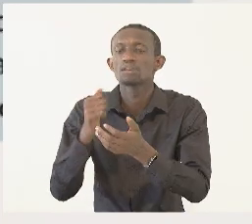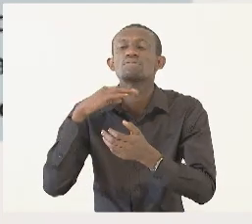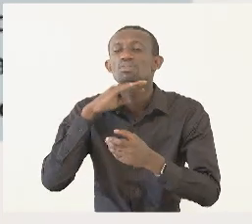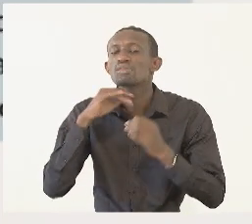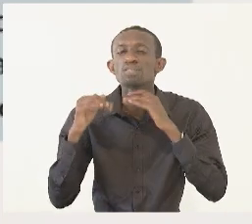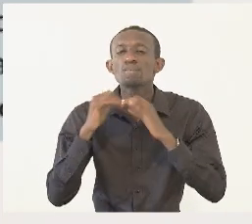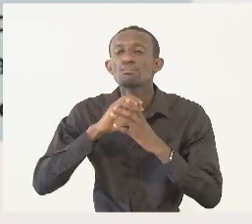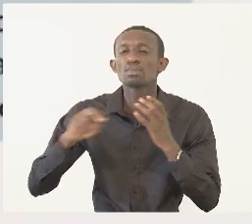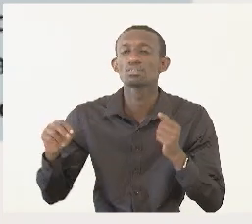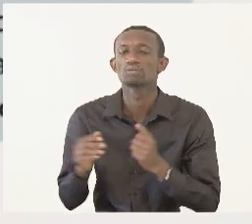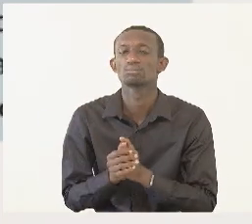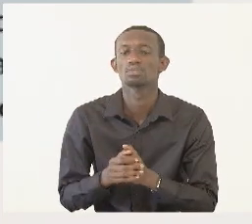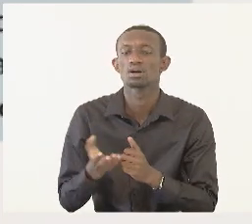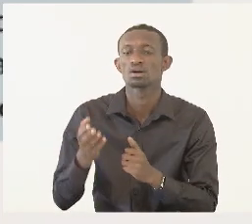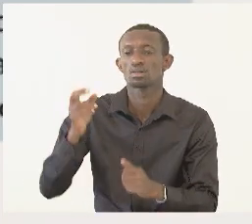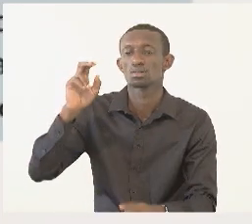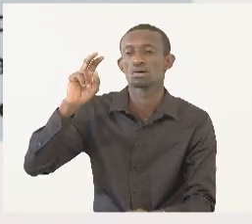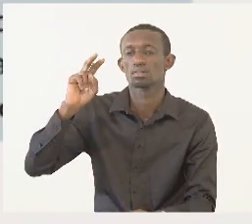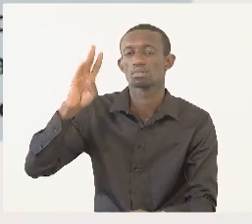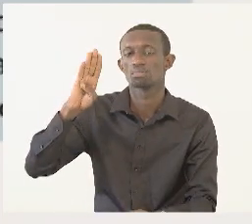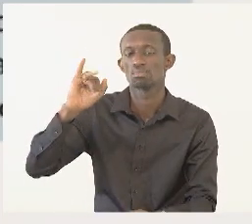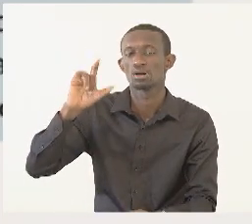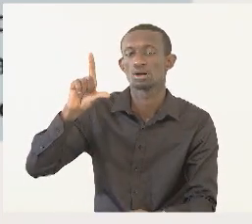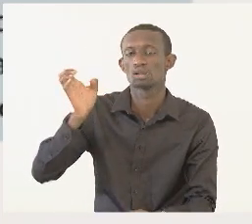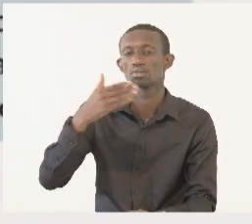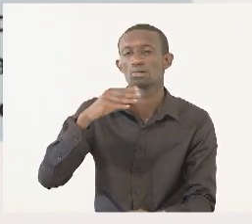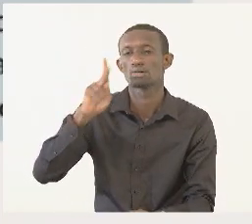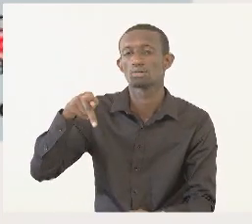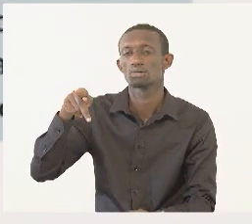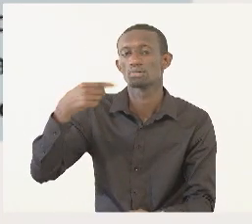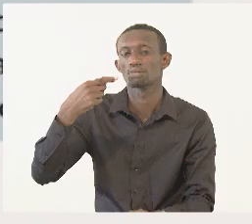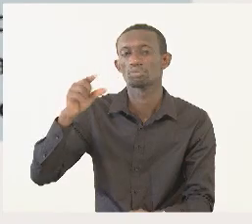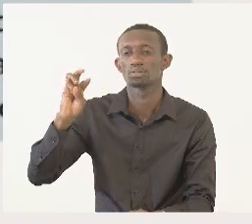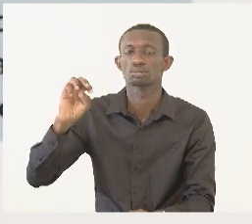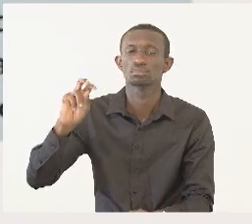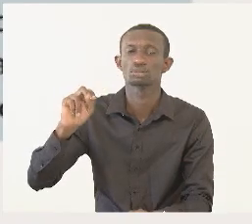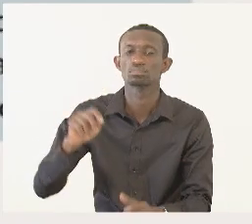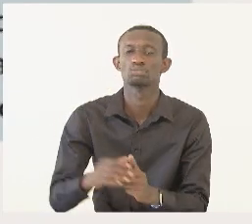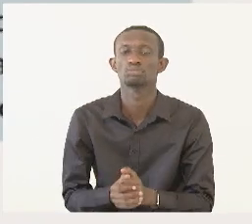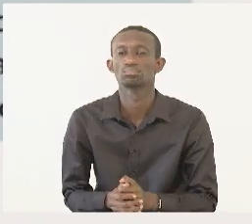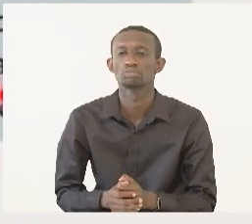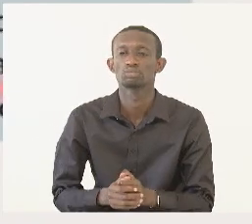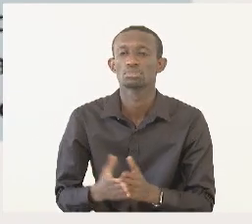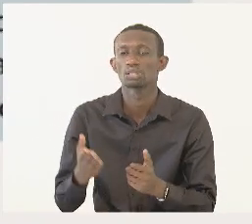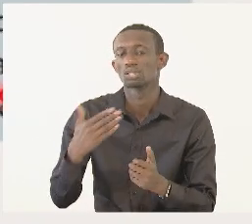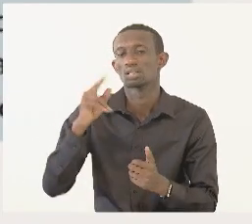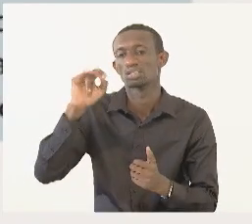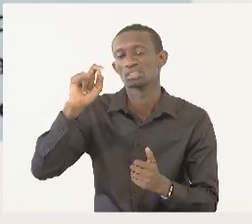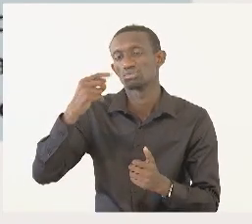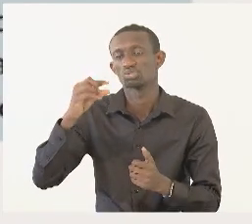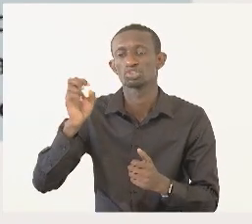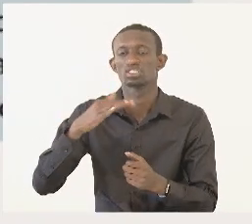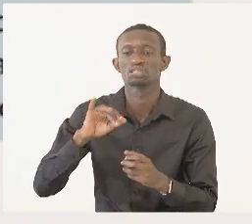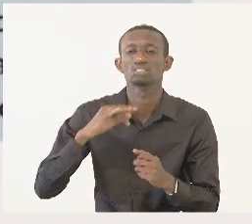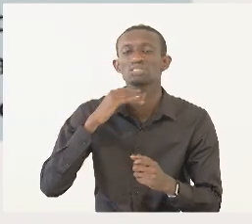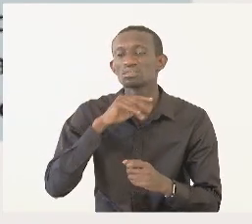river, is the biopigments. We have biopigments, nitrogenous compounds such as ammonia, urea, uric acid, and